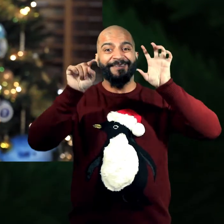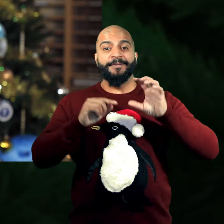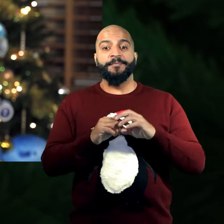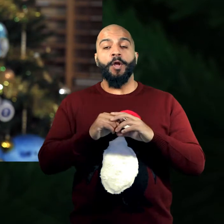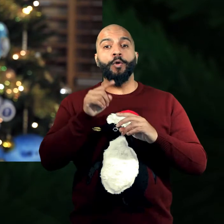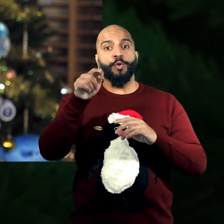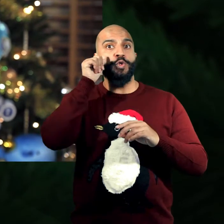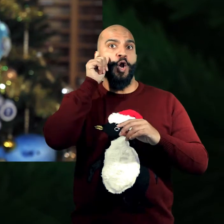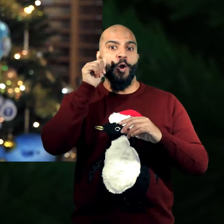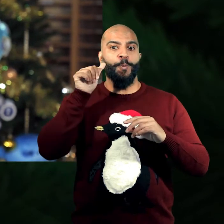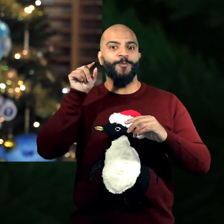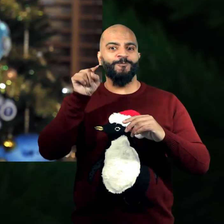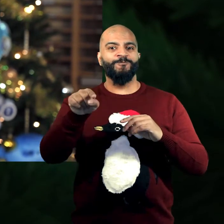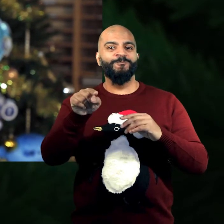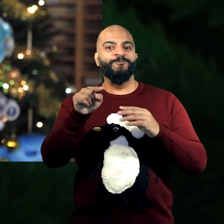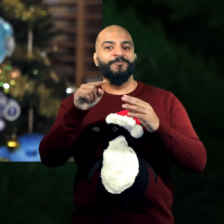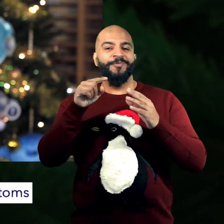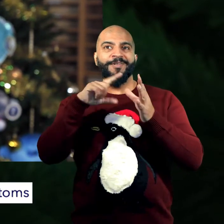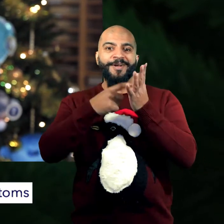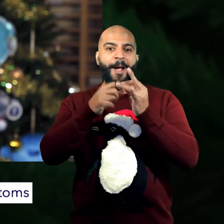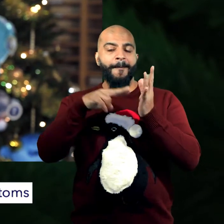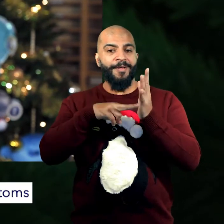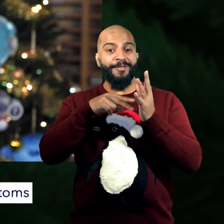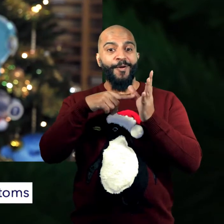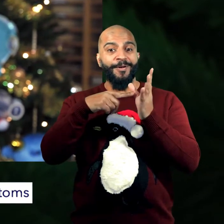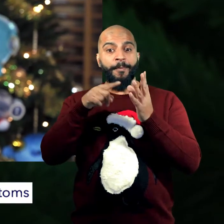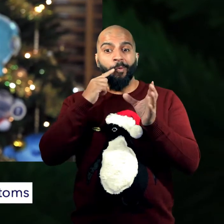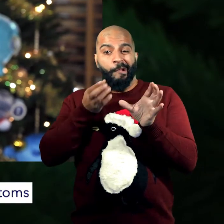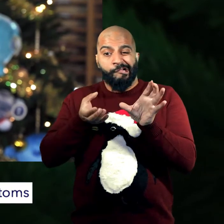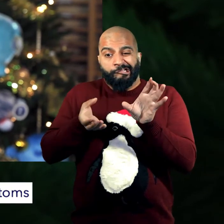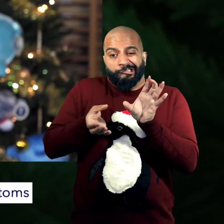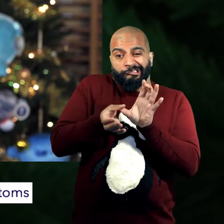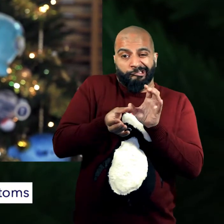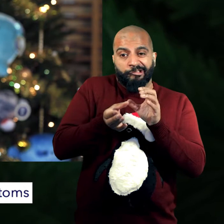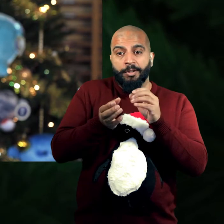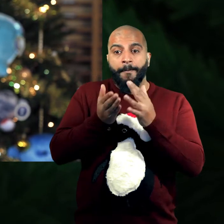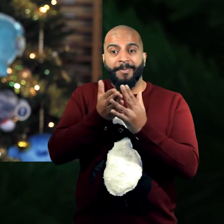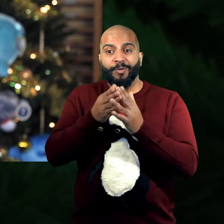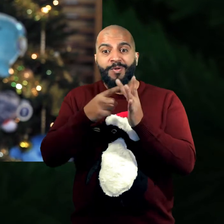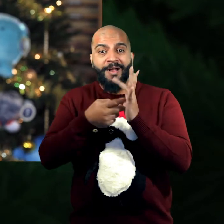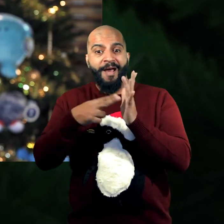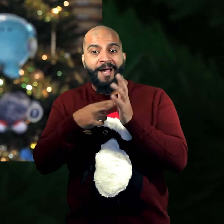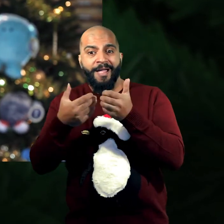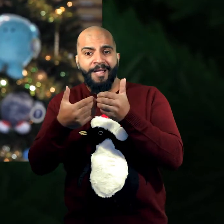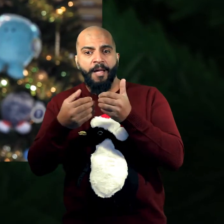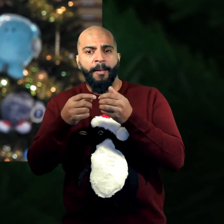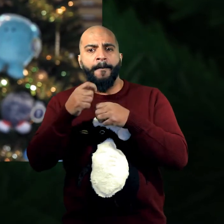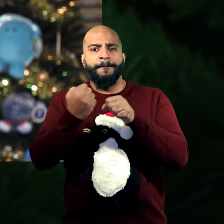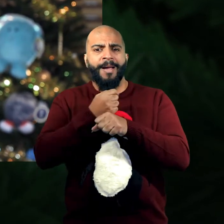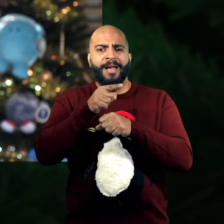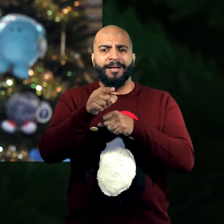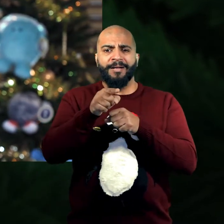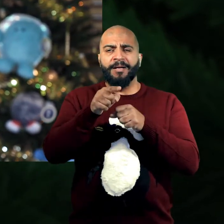you know that it is the carbon atoms that squeeze into the spaces between the iron atoms that makes some form of